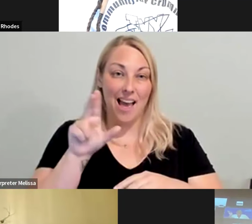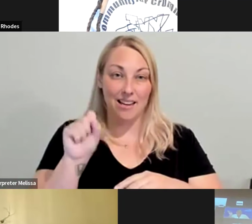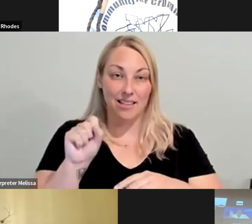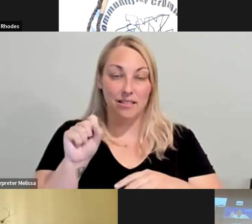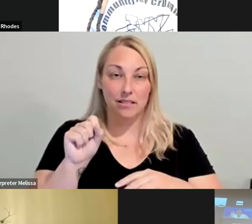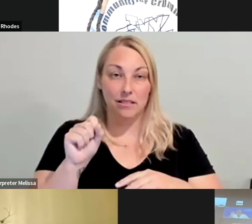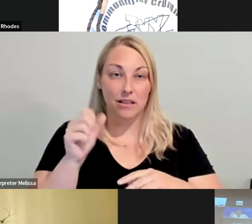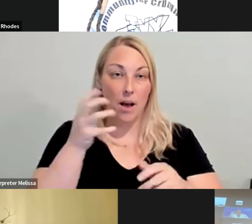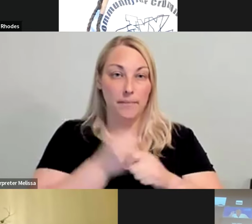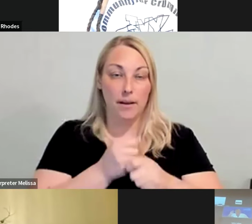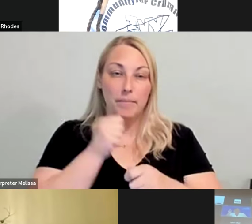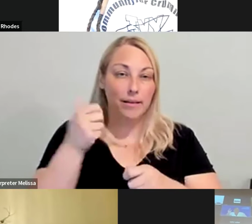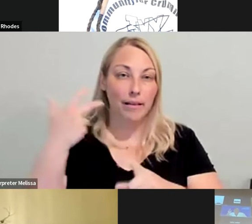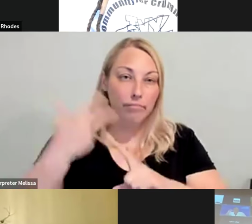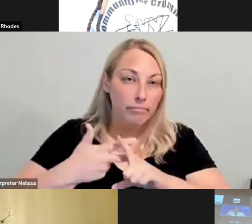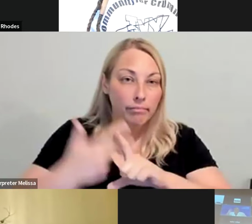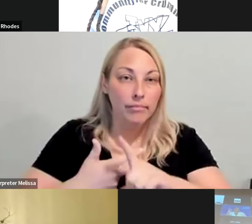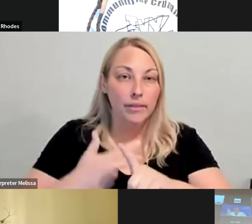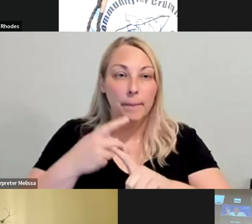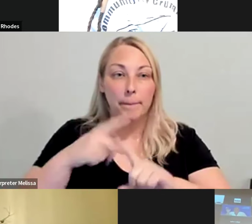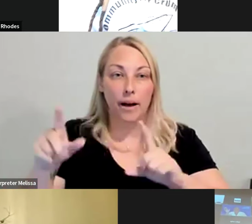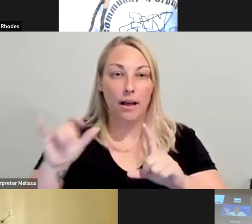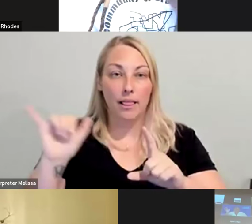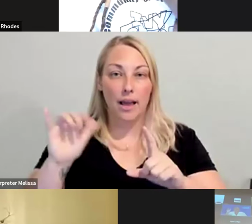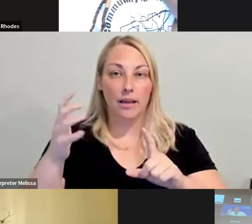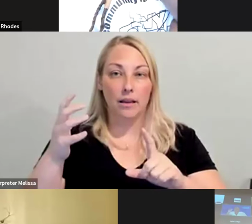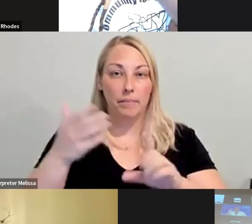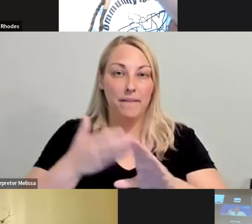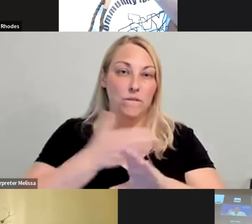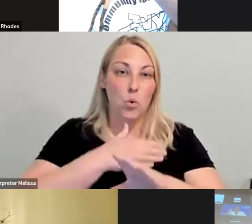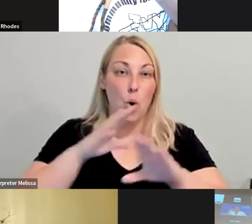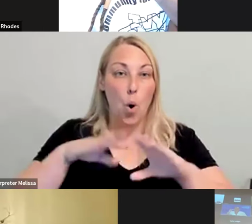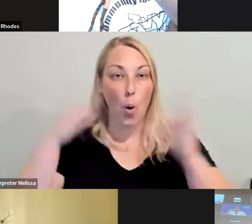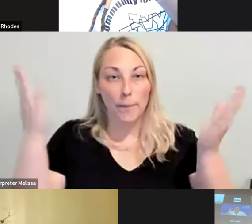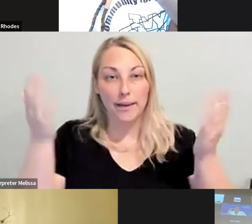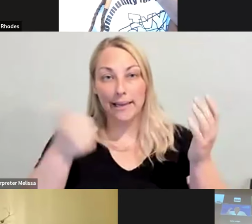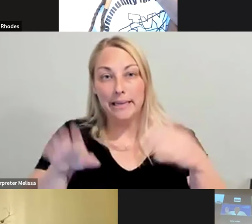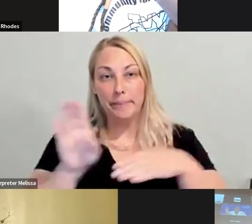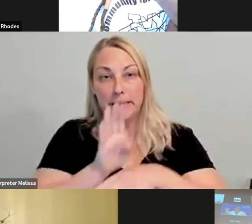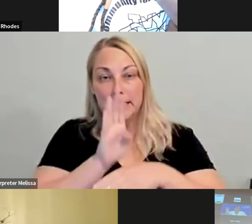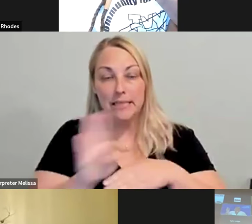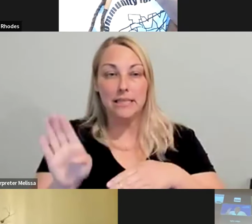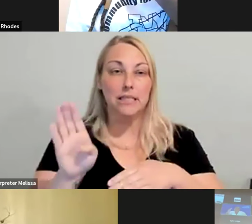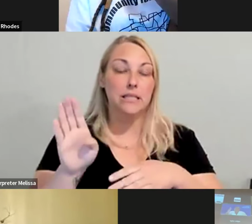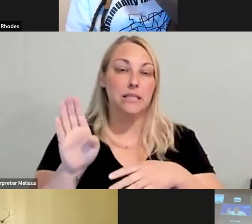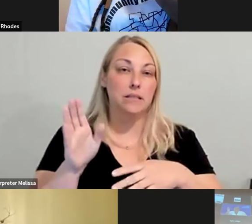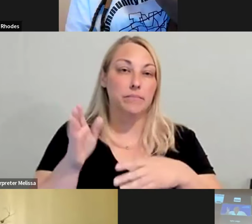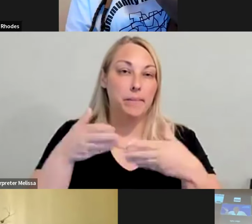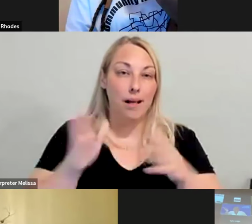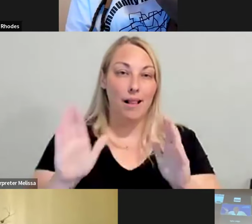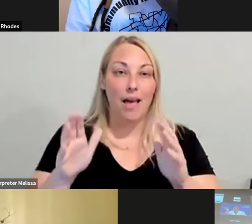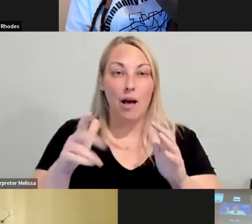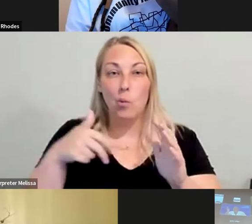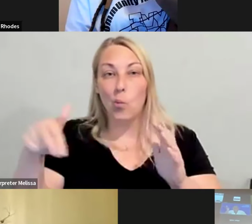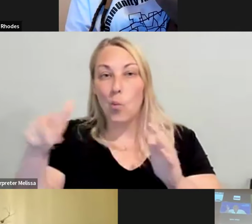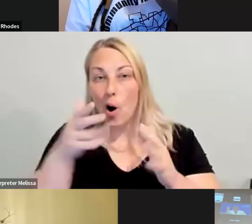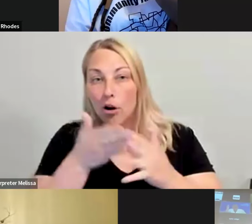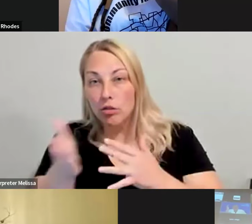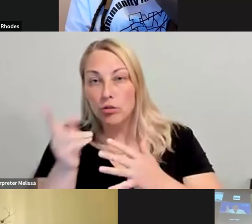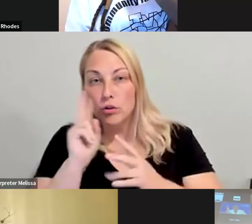saying quarterly, but prior to kind of opening any establishment, letting us walk through it as well as see it